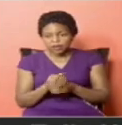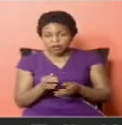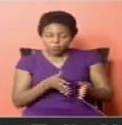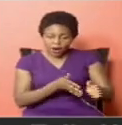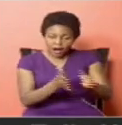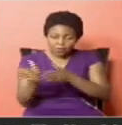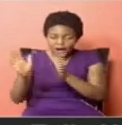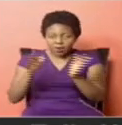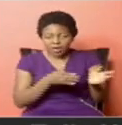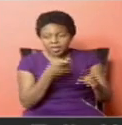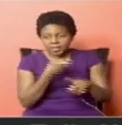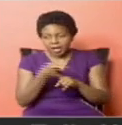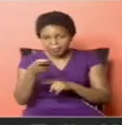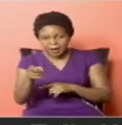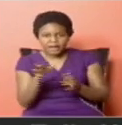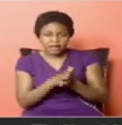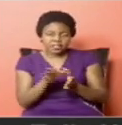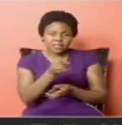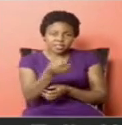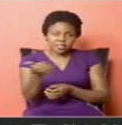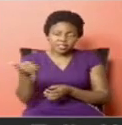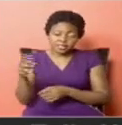streets of Kampala and many cities.